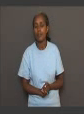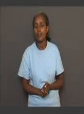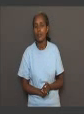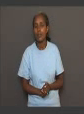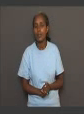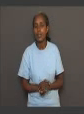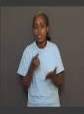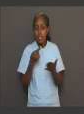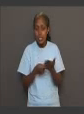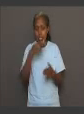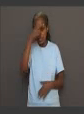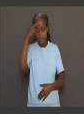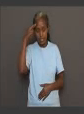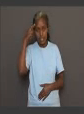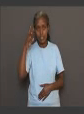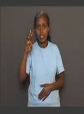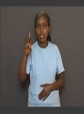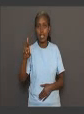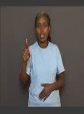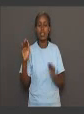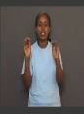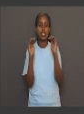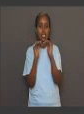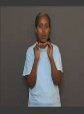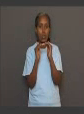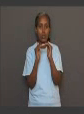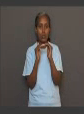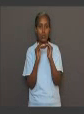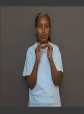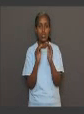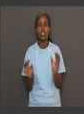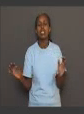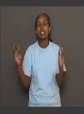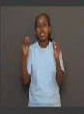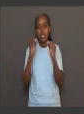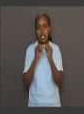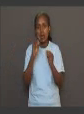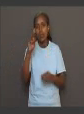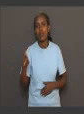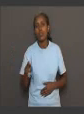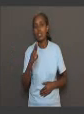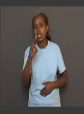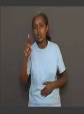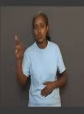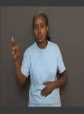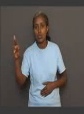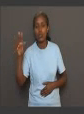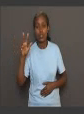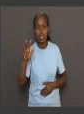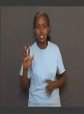In that case, R is equal to the sum of the squares of the